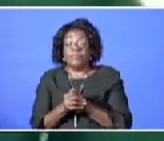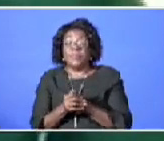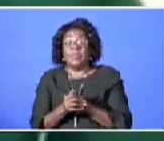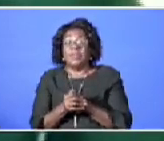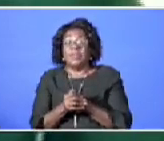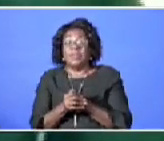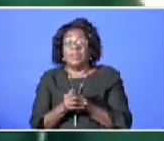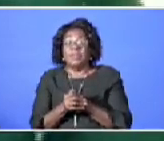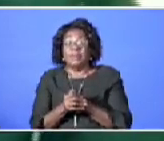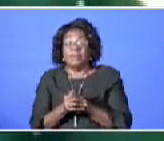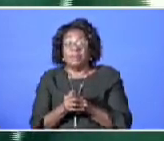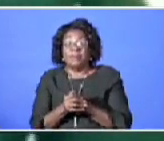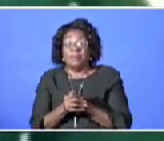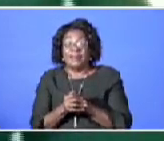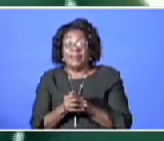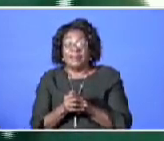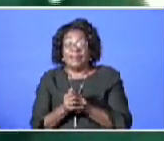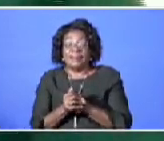a negative.